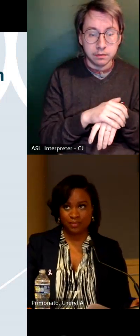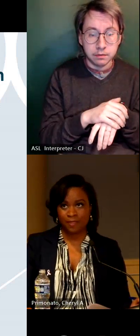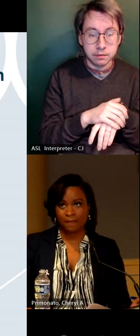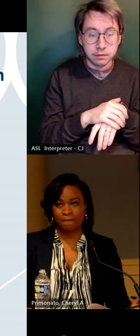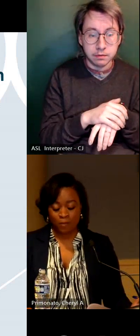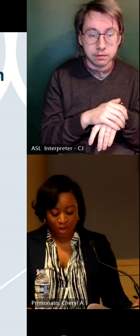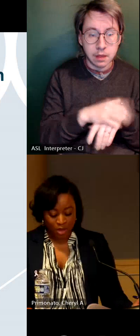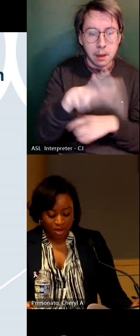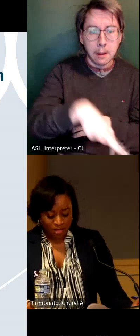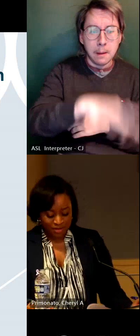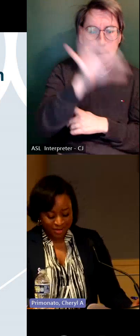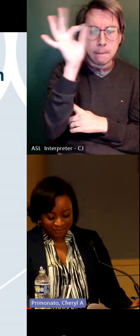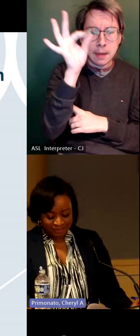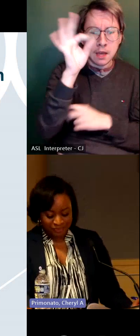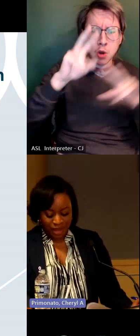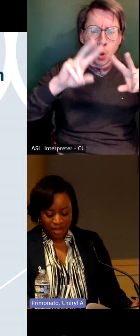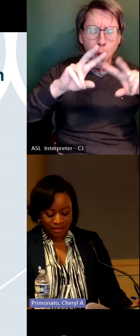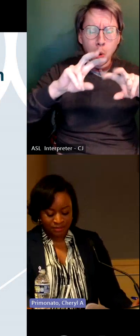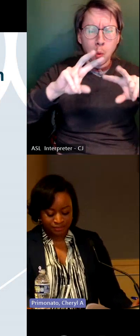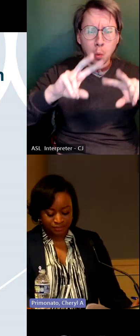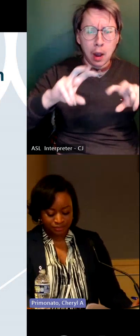program. All righty.